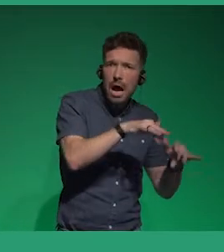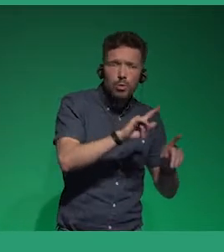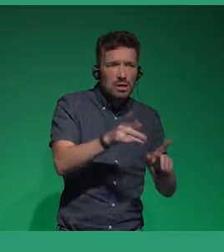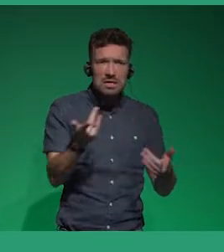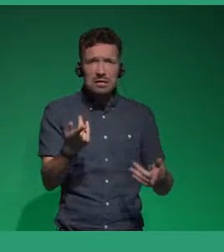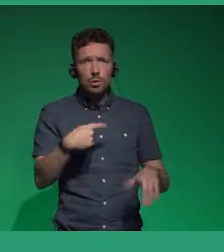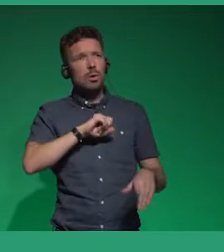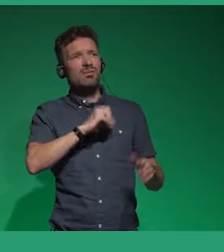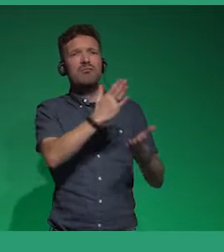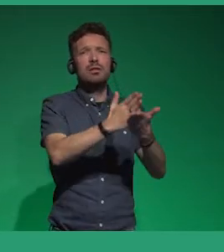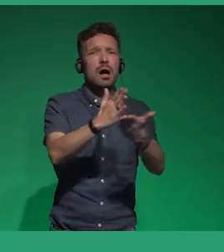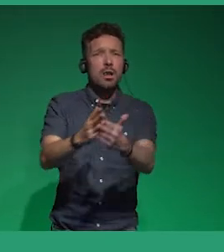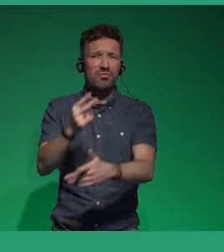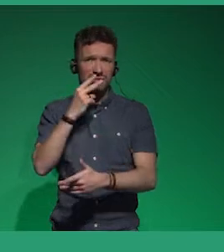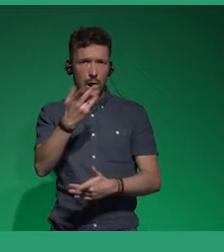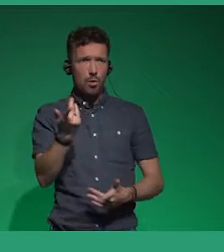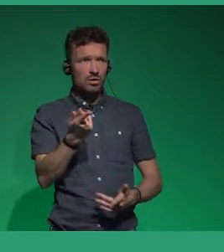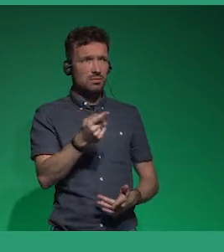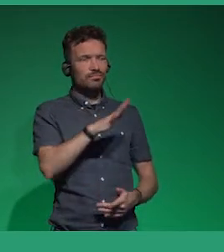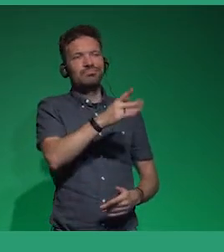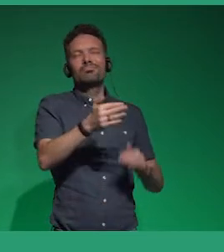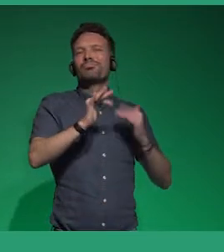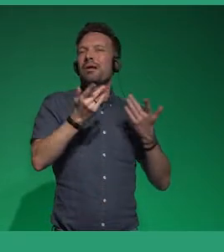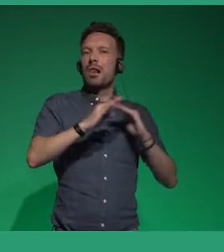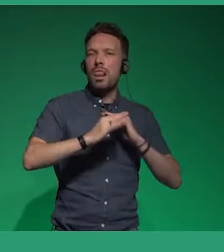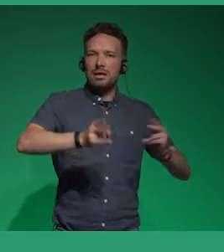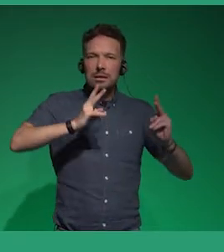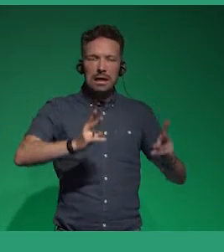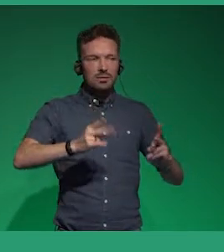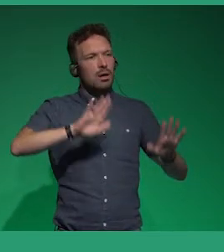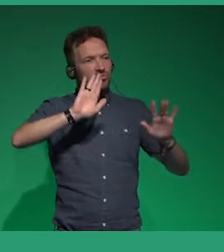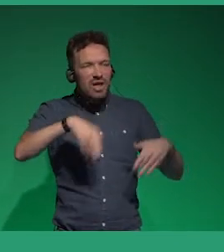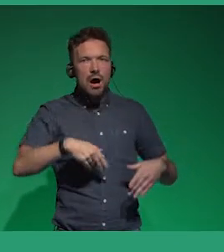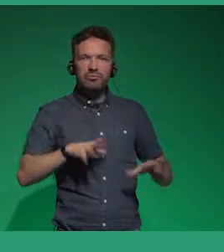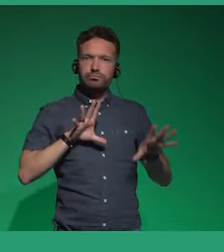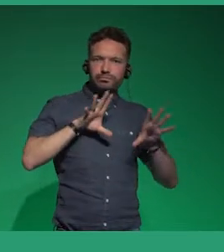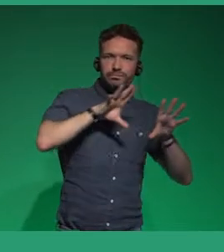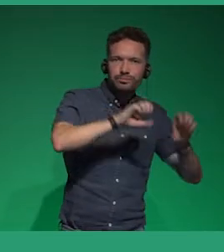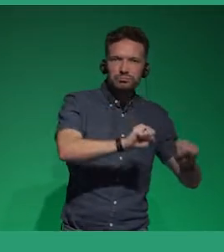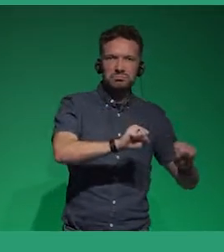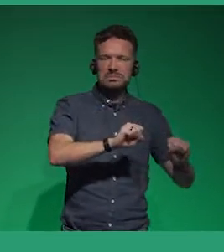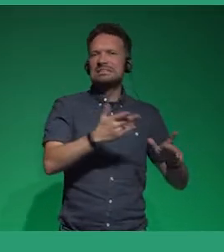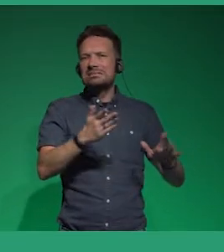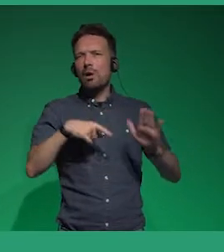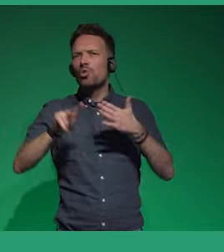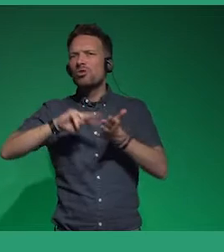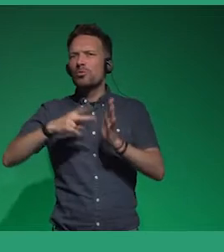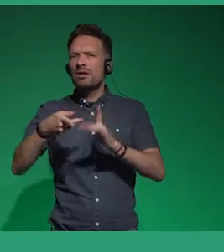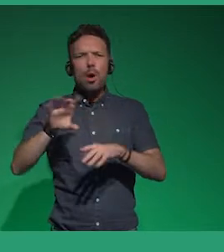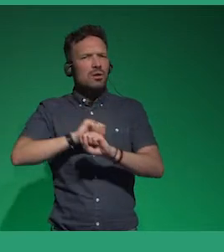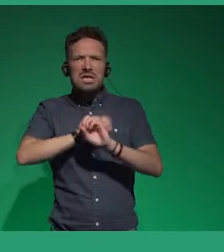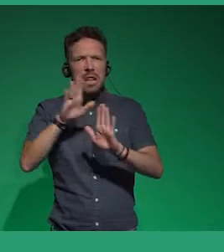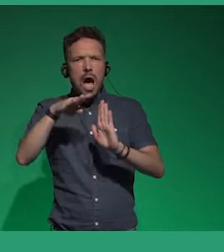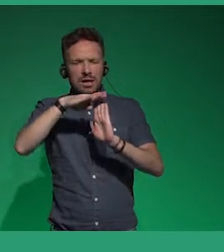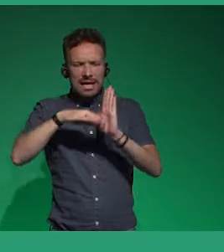Land rights are often contested, they are ambiguous, and that sparks local conflict. And also we have seen in the